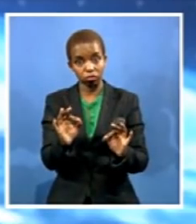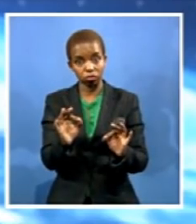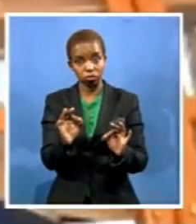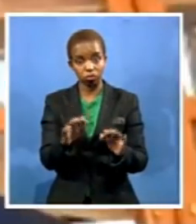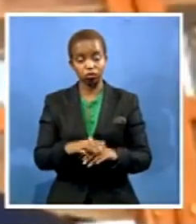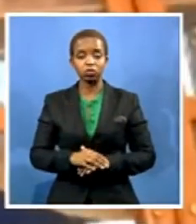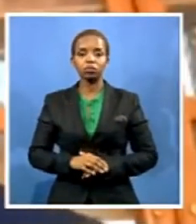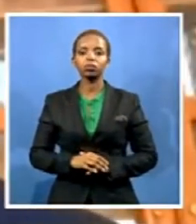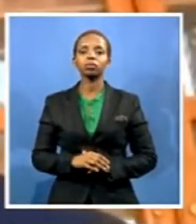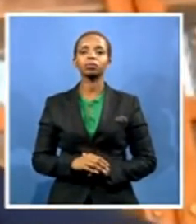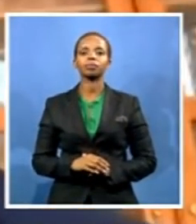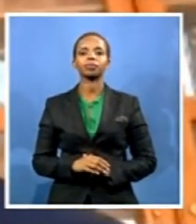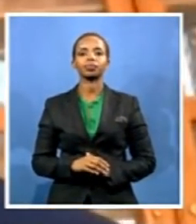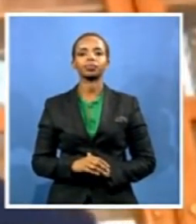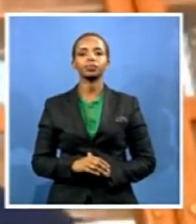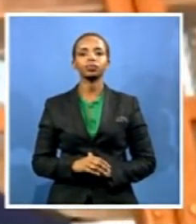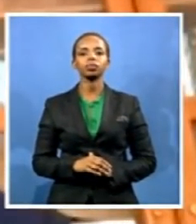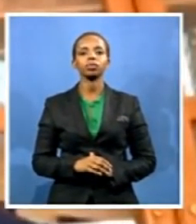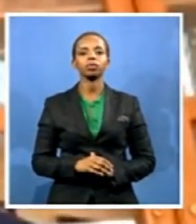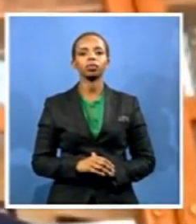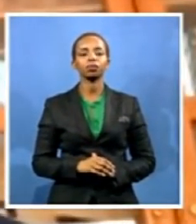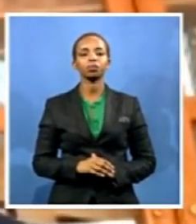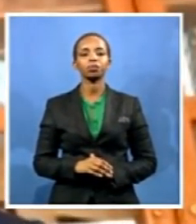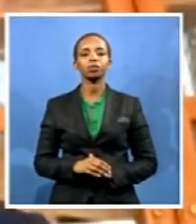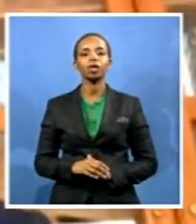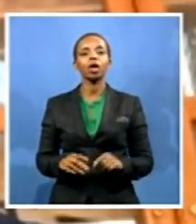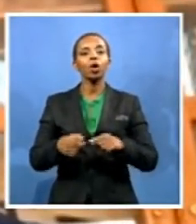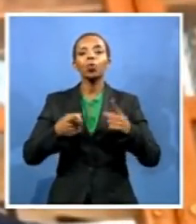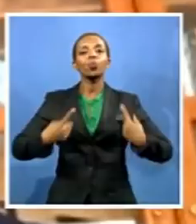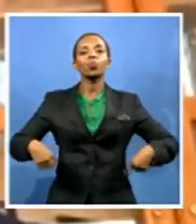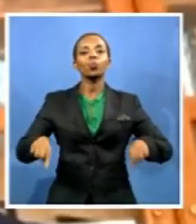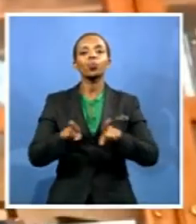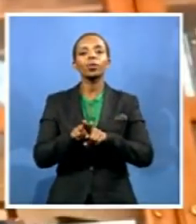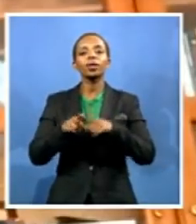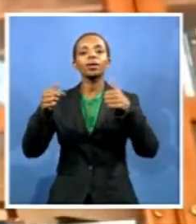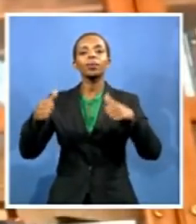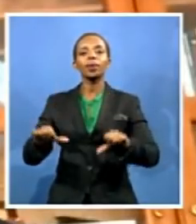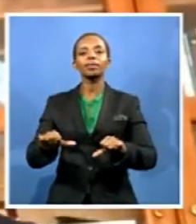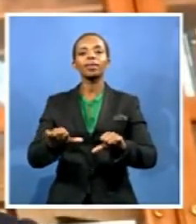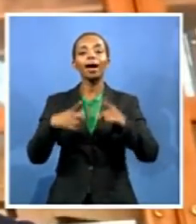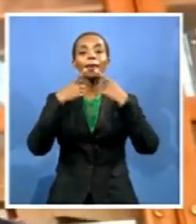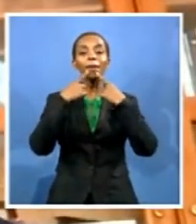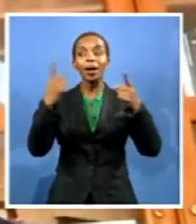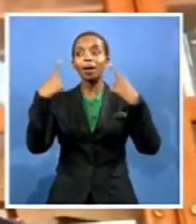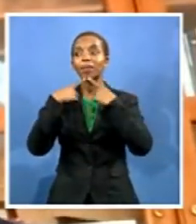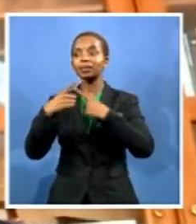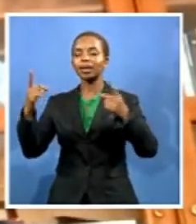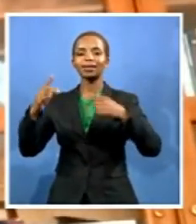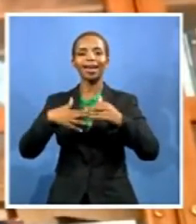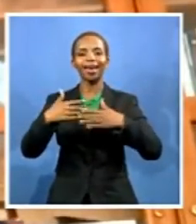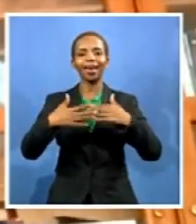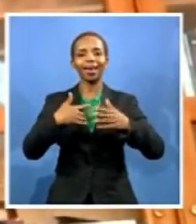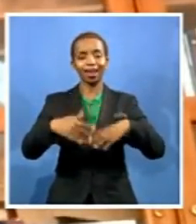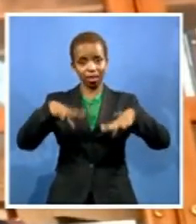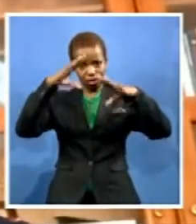Well, we have not publicized any forecast of deaths as such. We've just issued